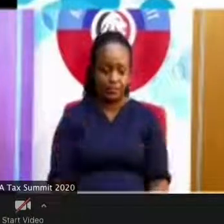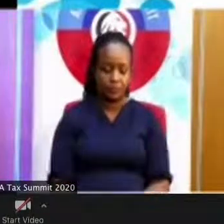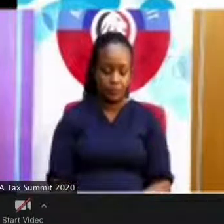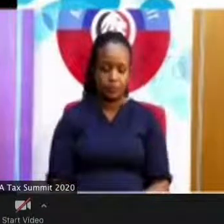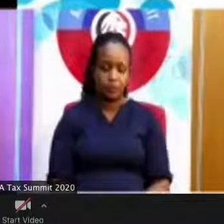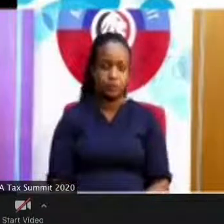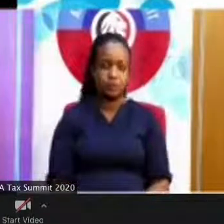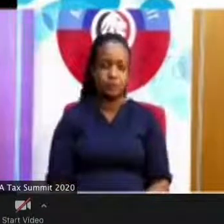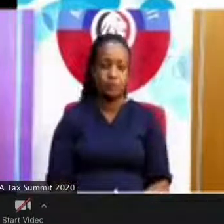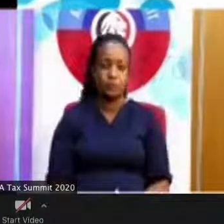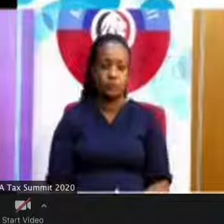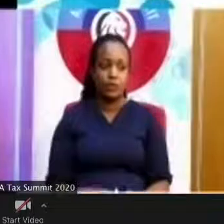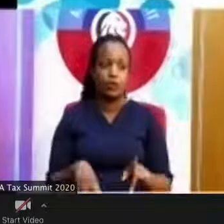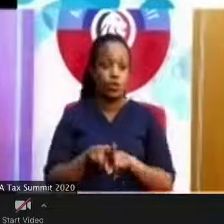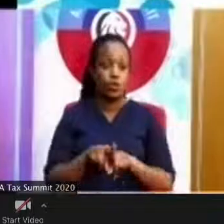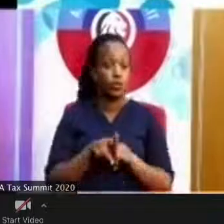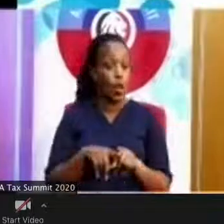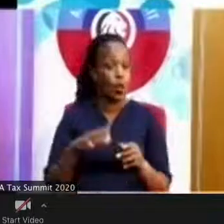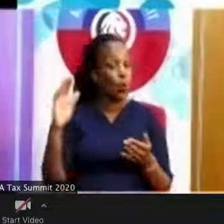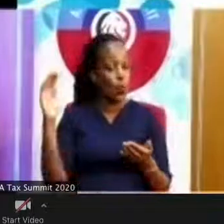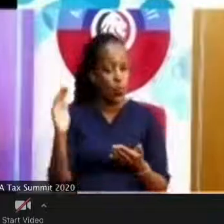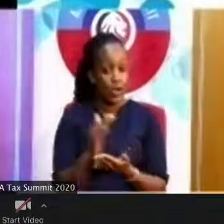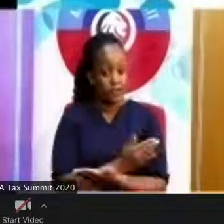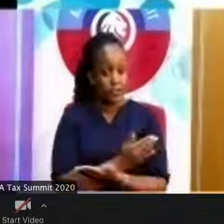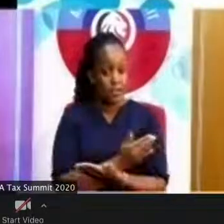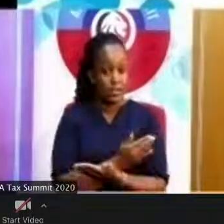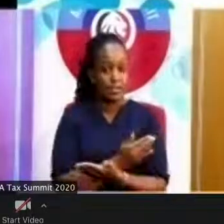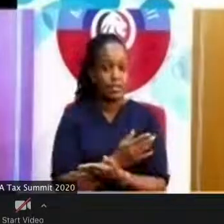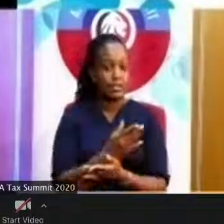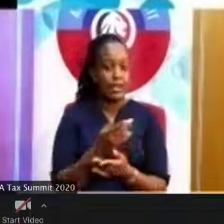waived interest and penalties on